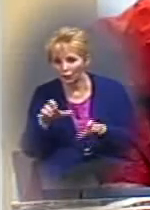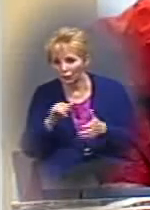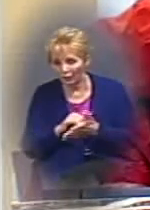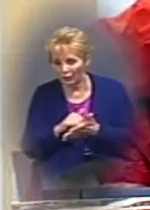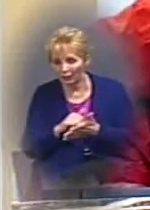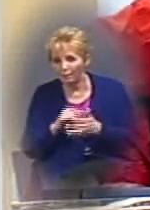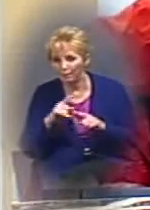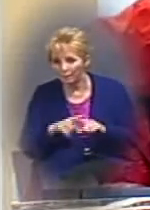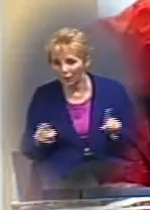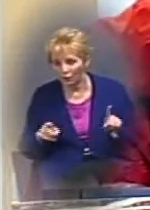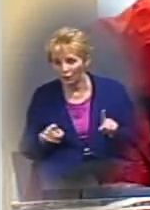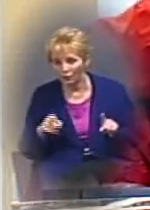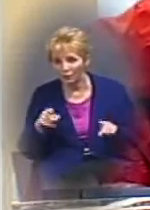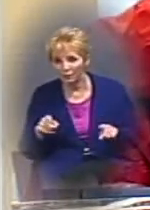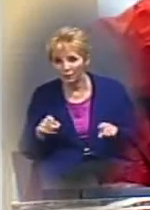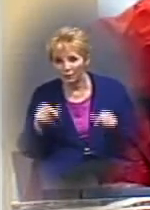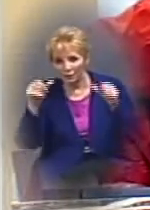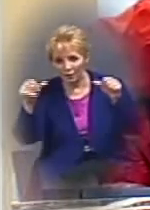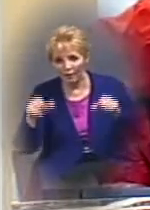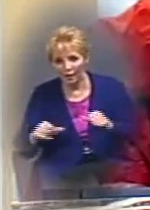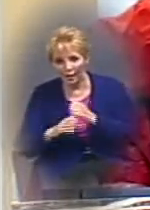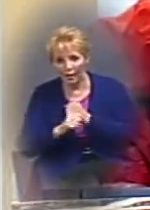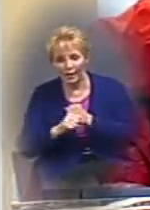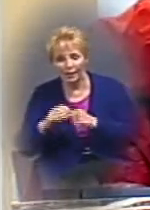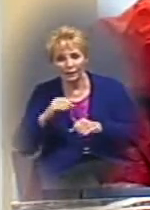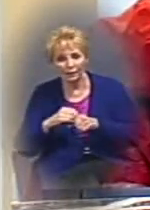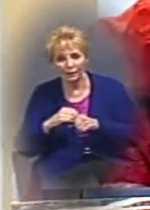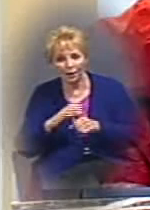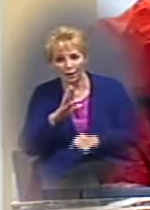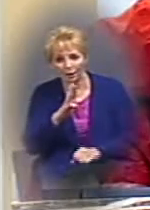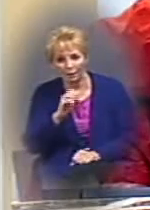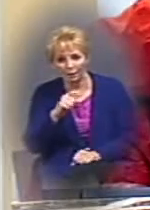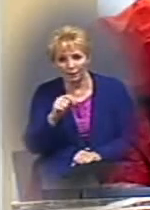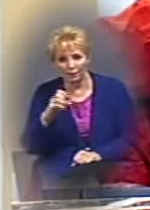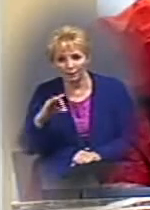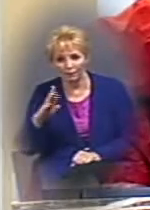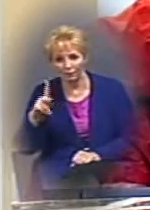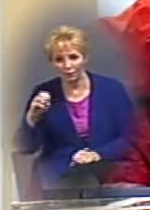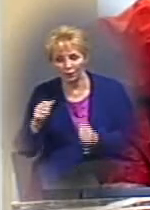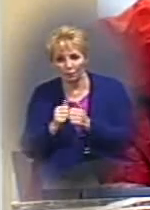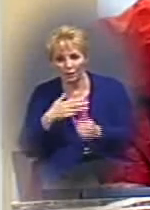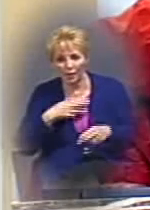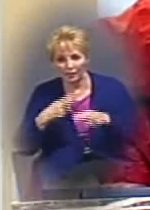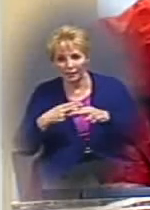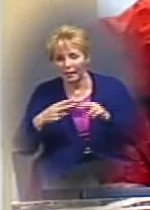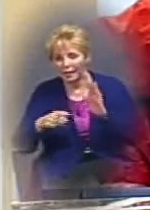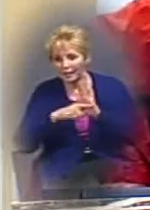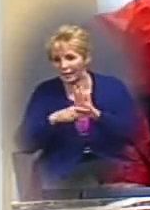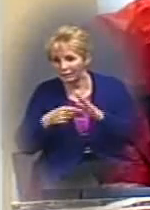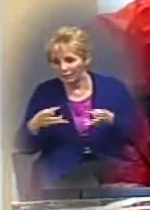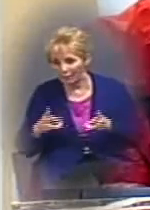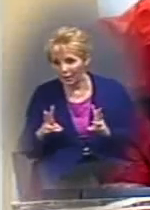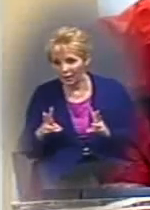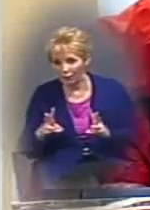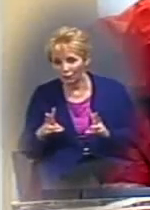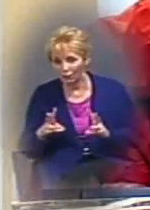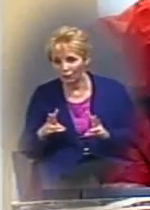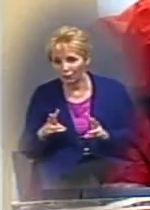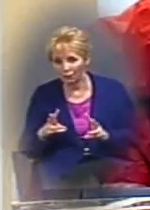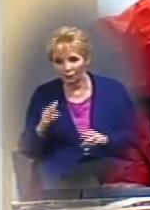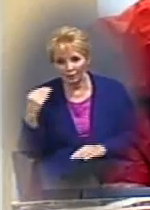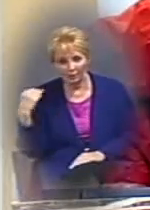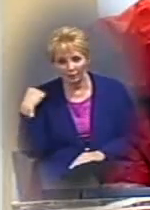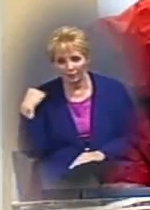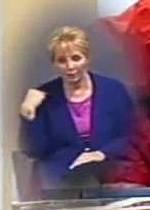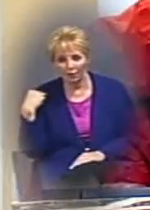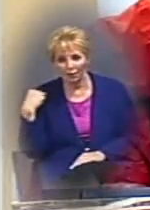but yet you post ads in the Best of Burke with my name in a negative manner. I mean, Mayor,